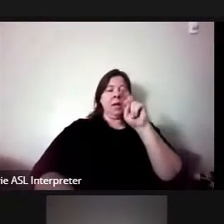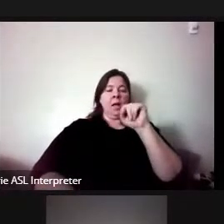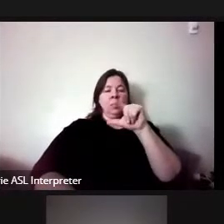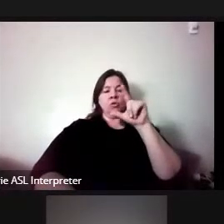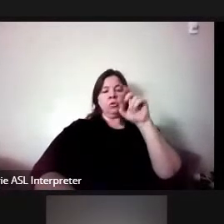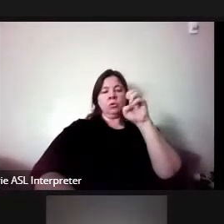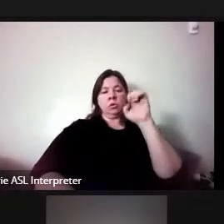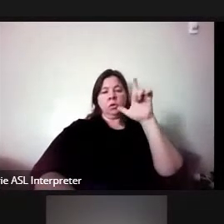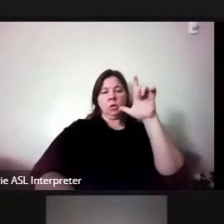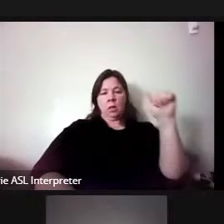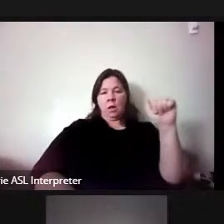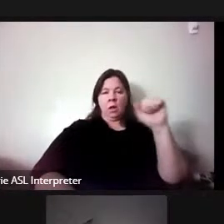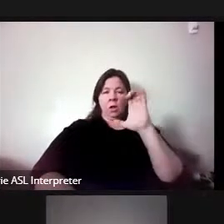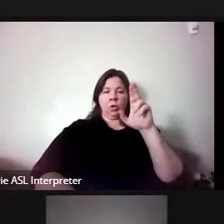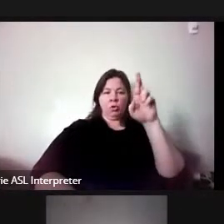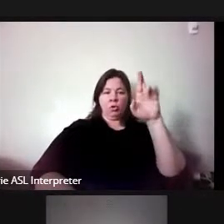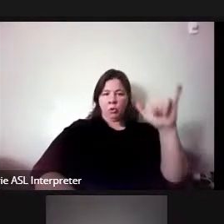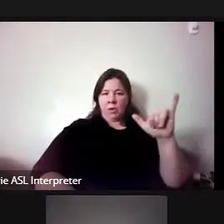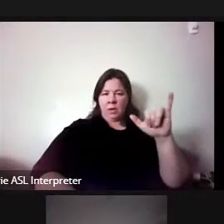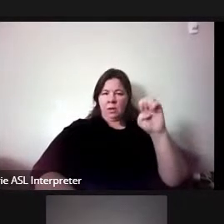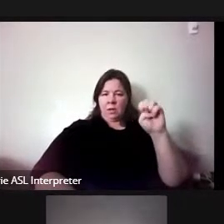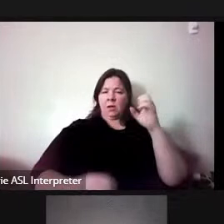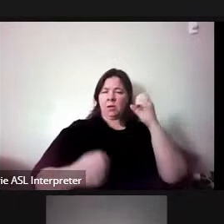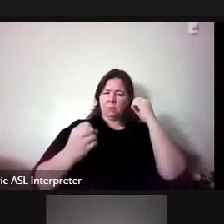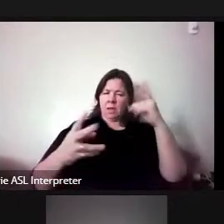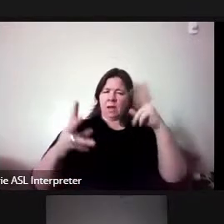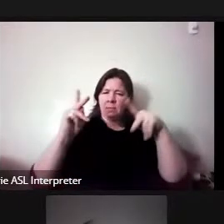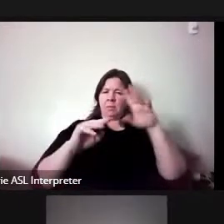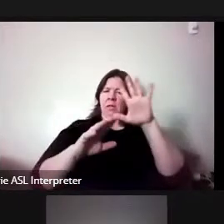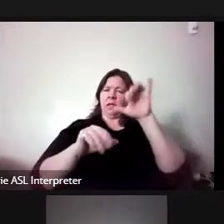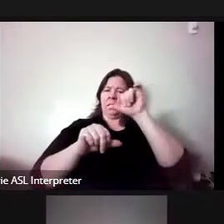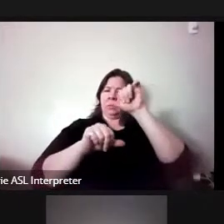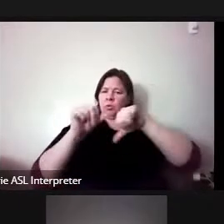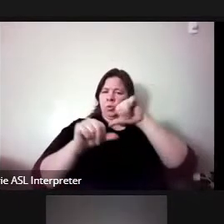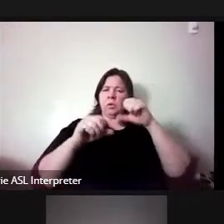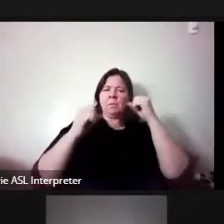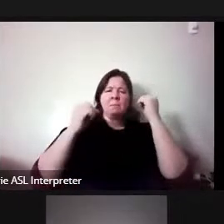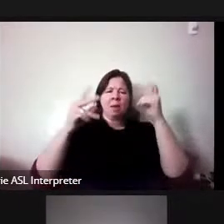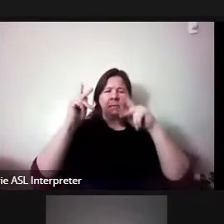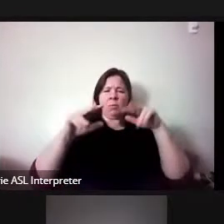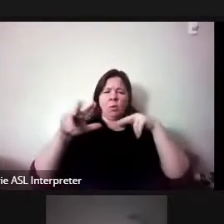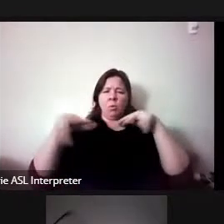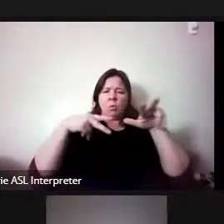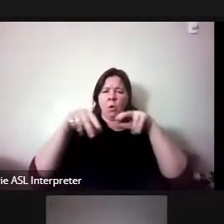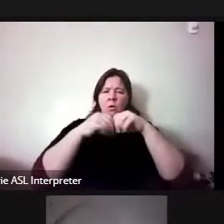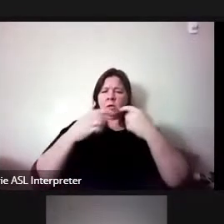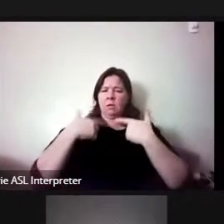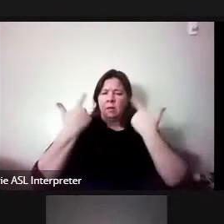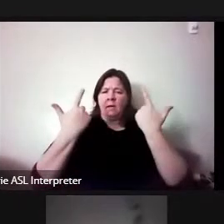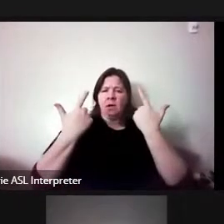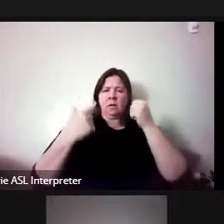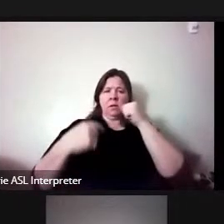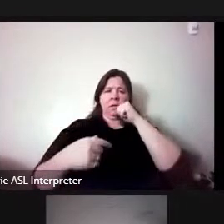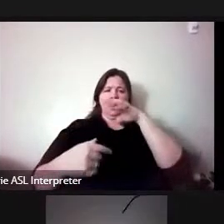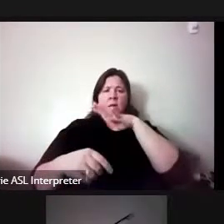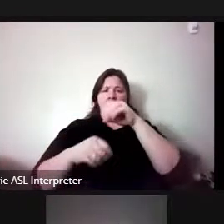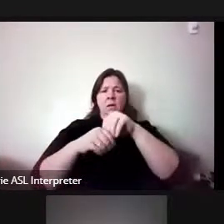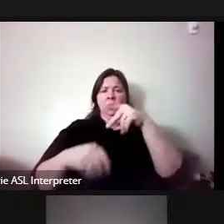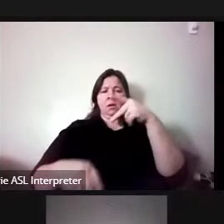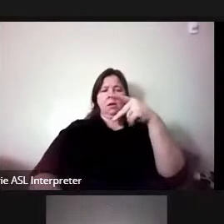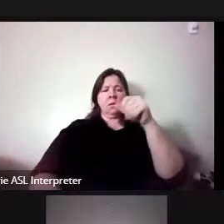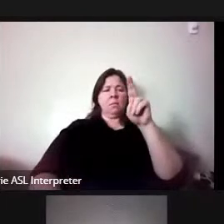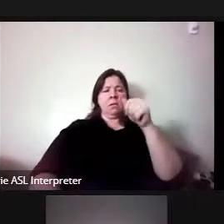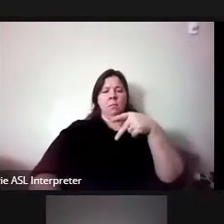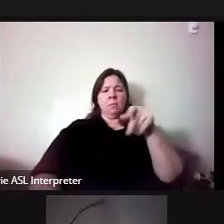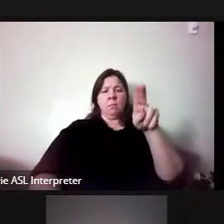his associate. So we have so many people from all different walks of life, even to the lady in Papua New Guinea